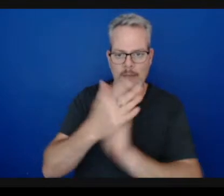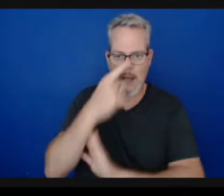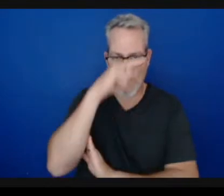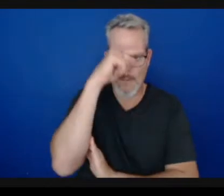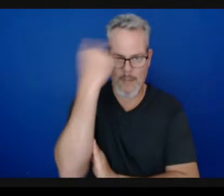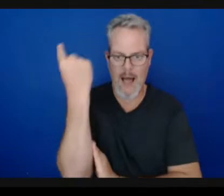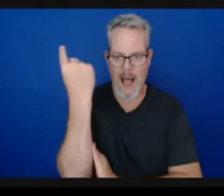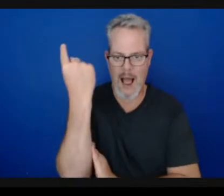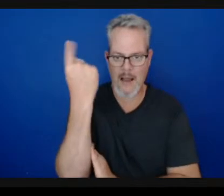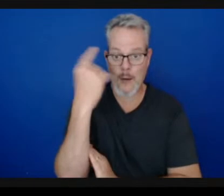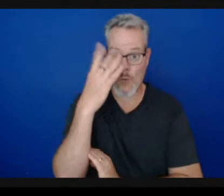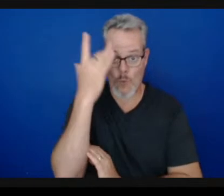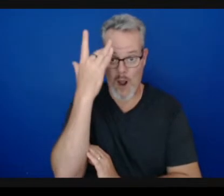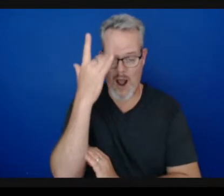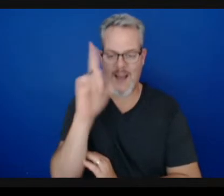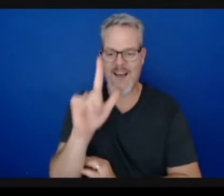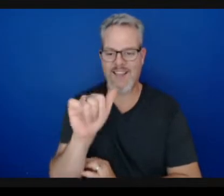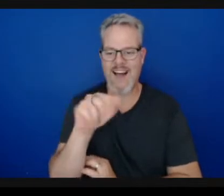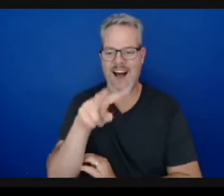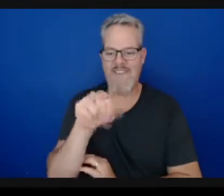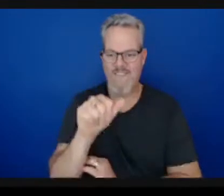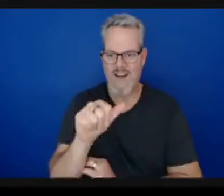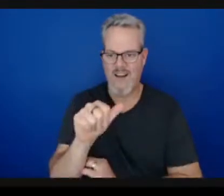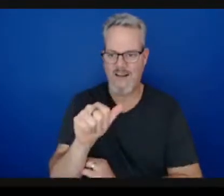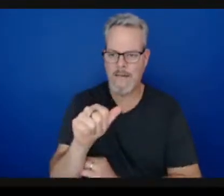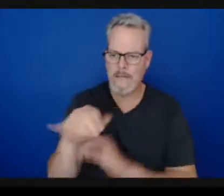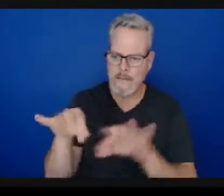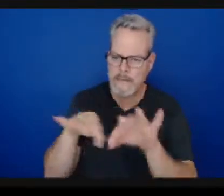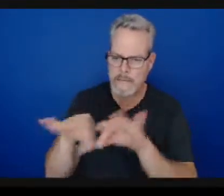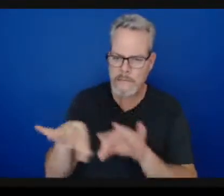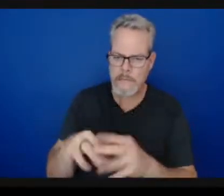flows. So some geologic history embedded in there as well.